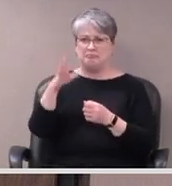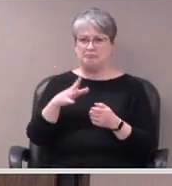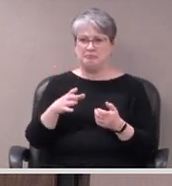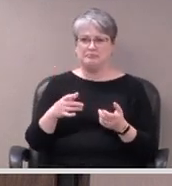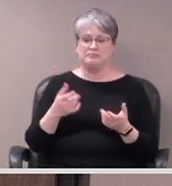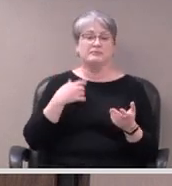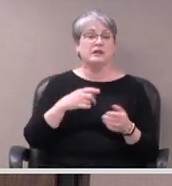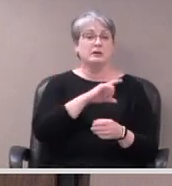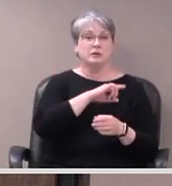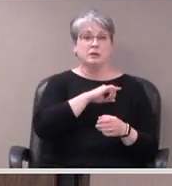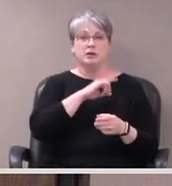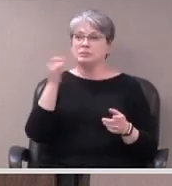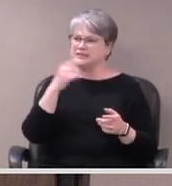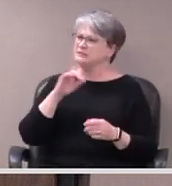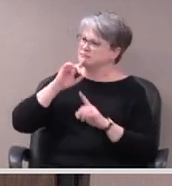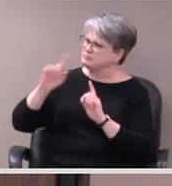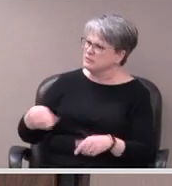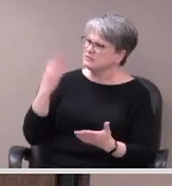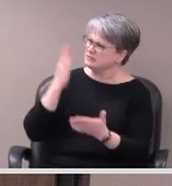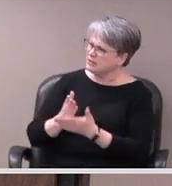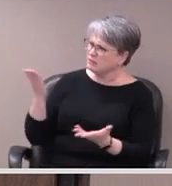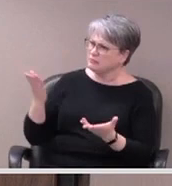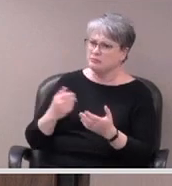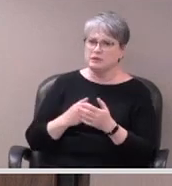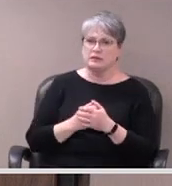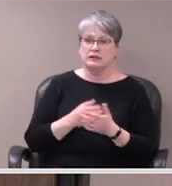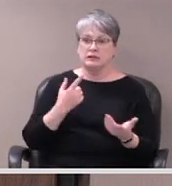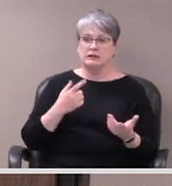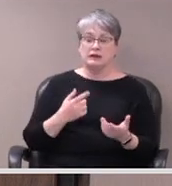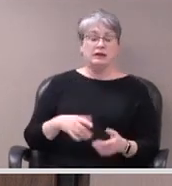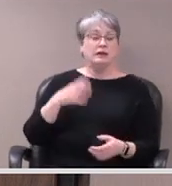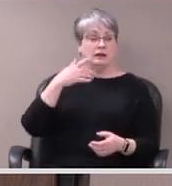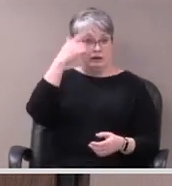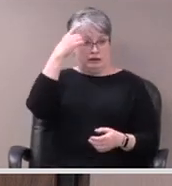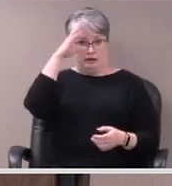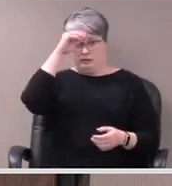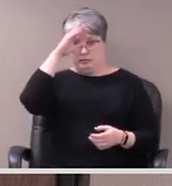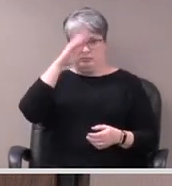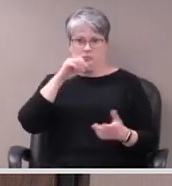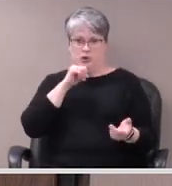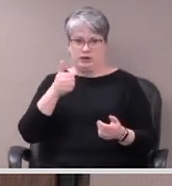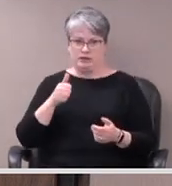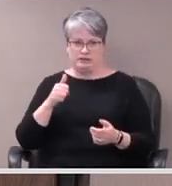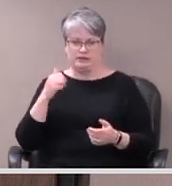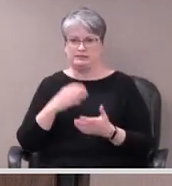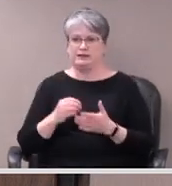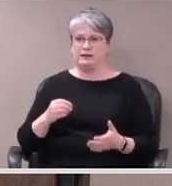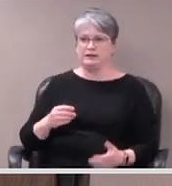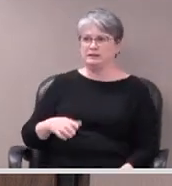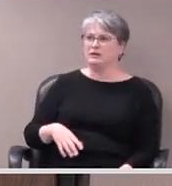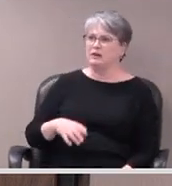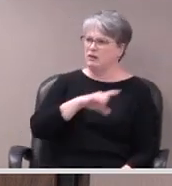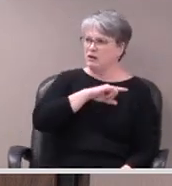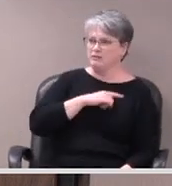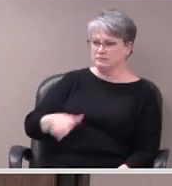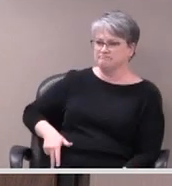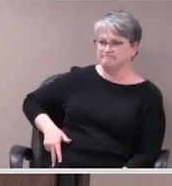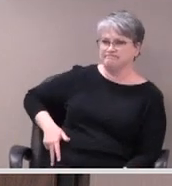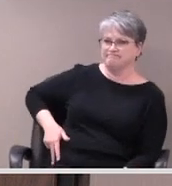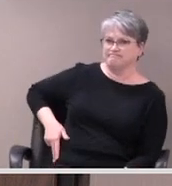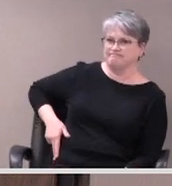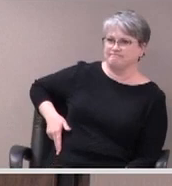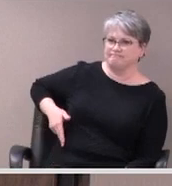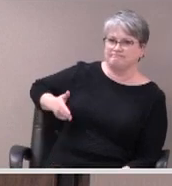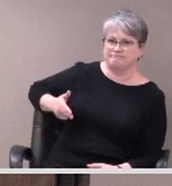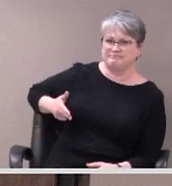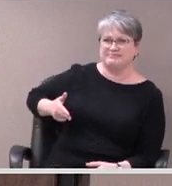police officer came up and ordered him to stop. When he didn't stop, the officer started to pull out his gun. He